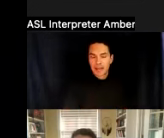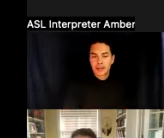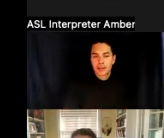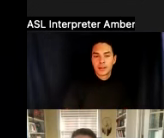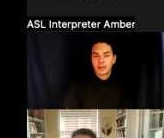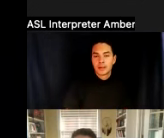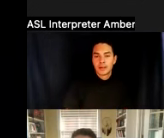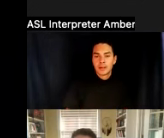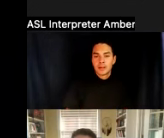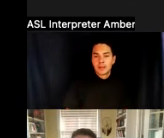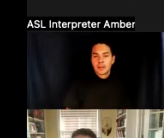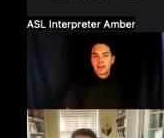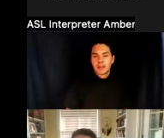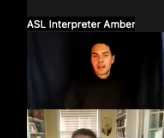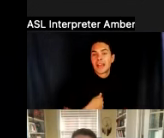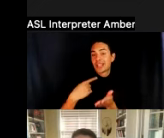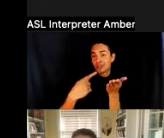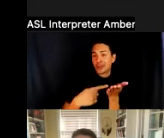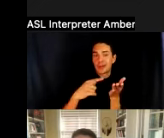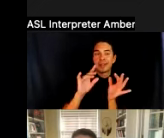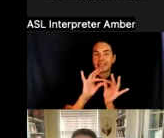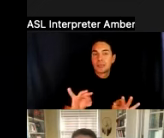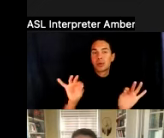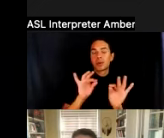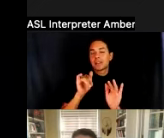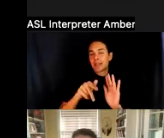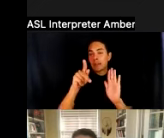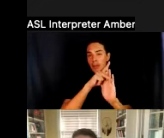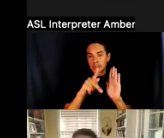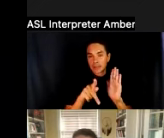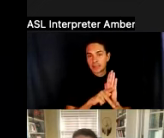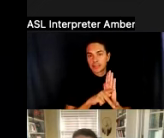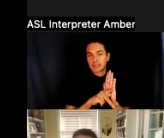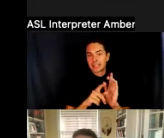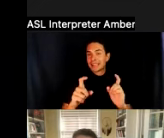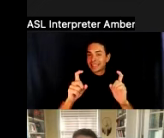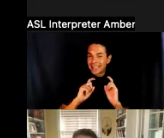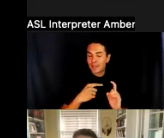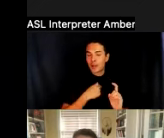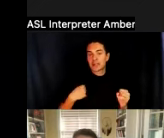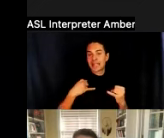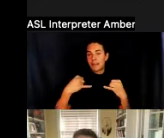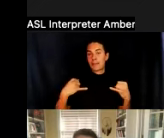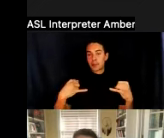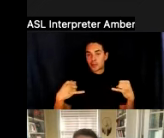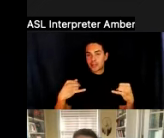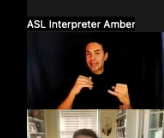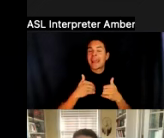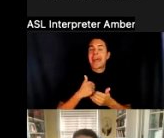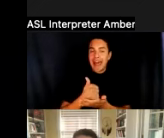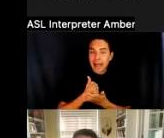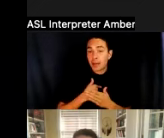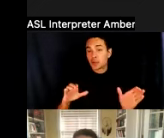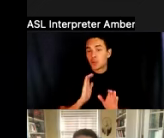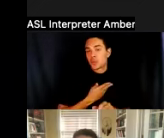we talked about how it's important that policies give us boundaries and help us do our job, because you got